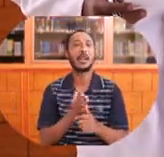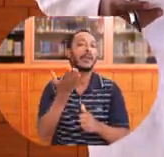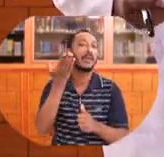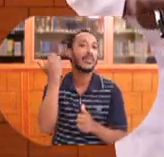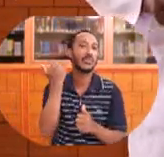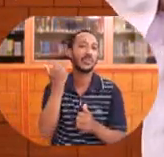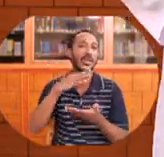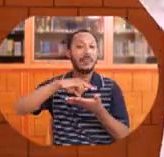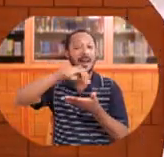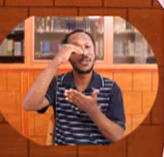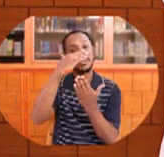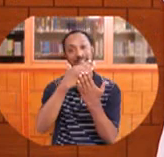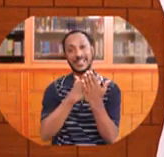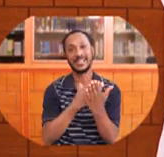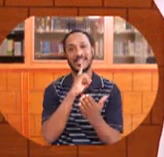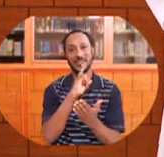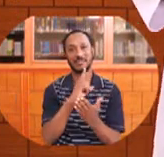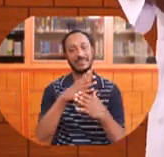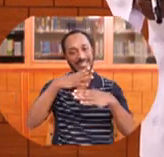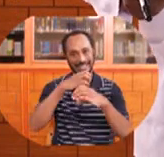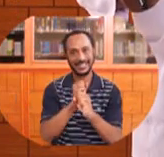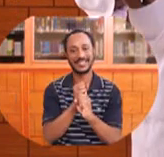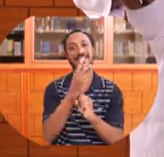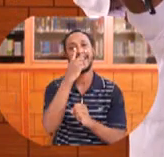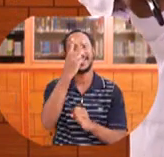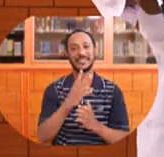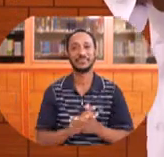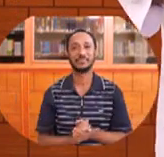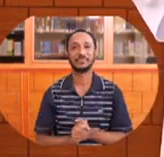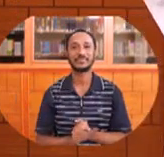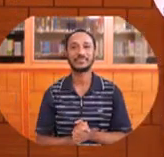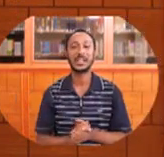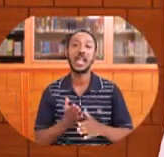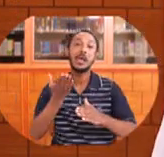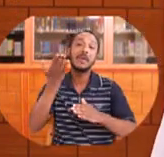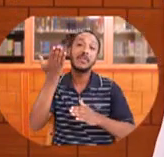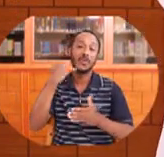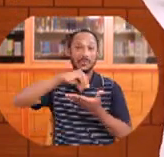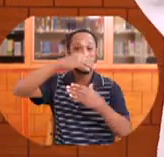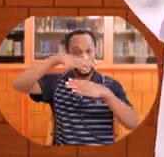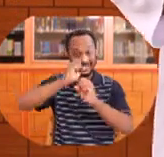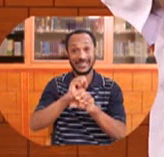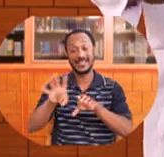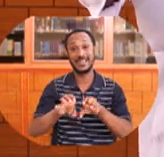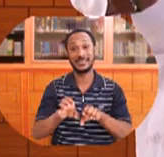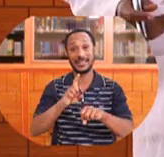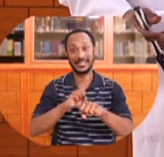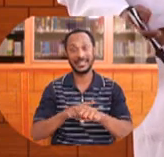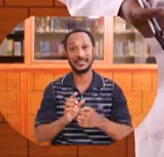previous lesson summary. In our previous lesson summary, we tried to